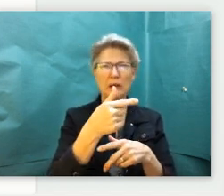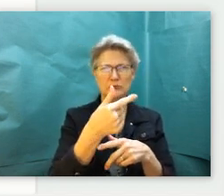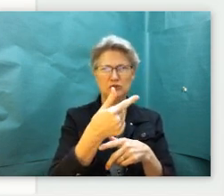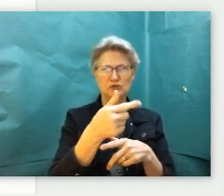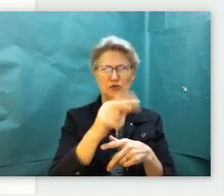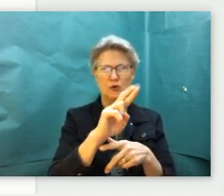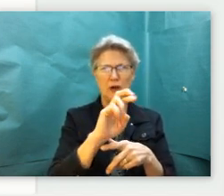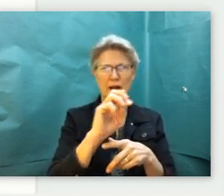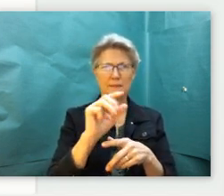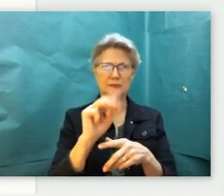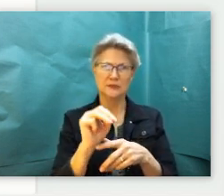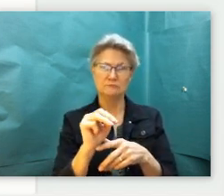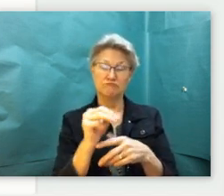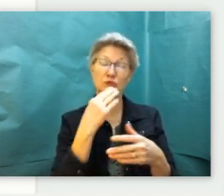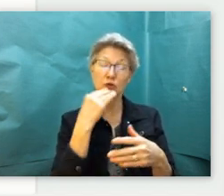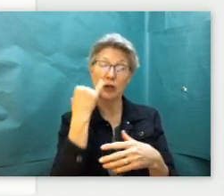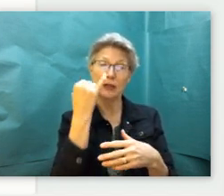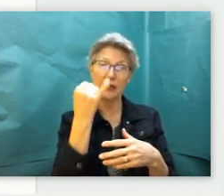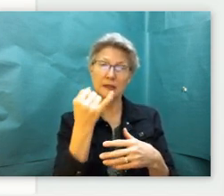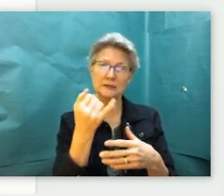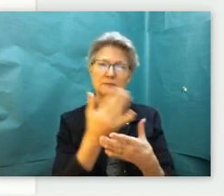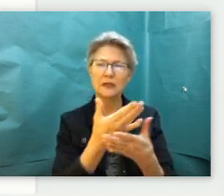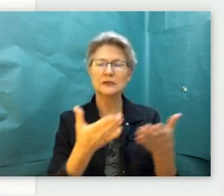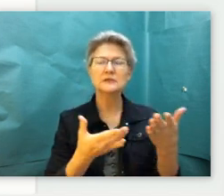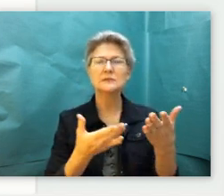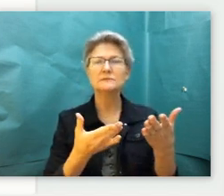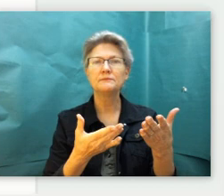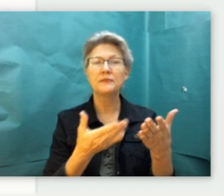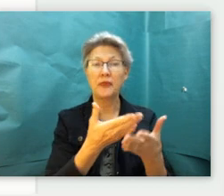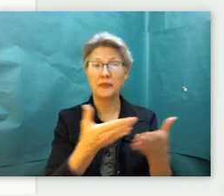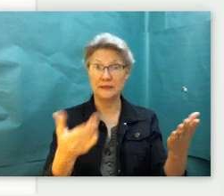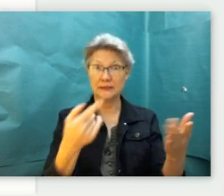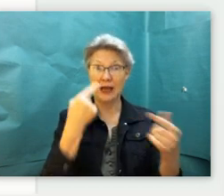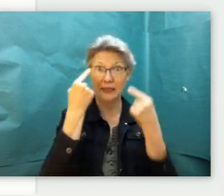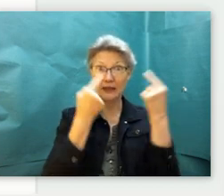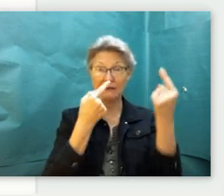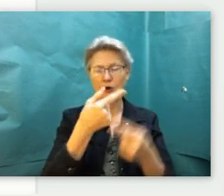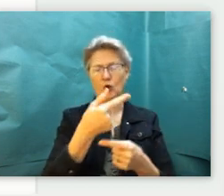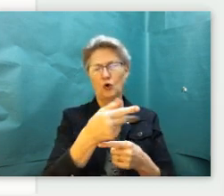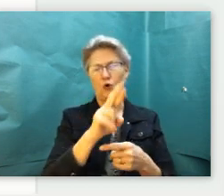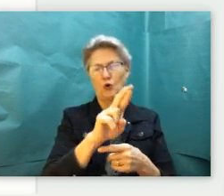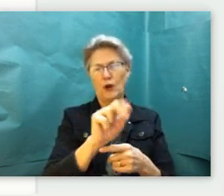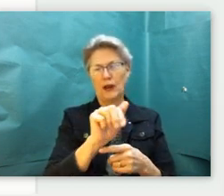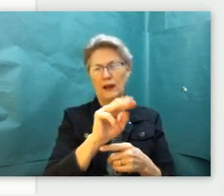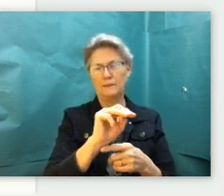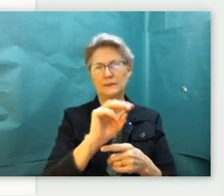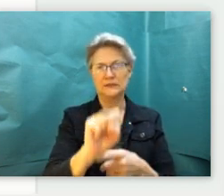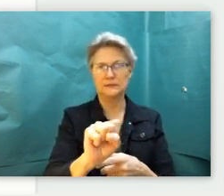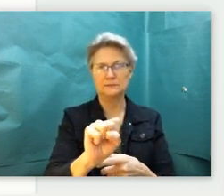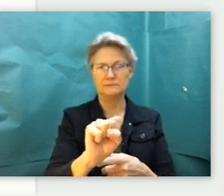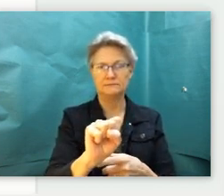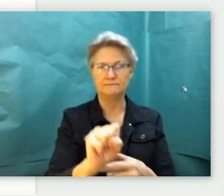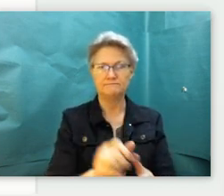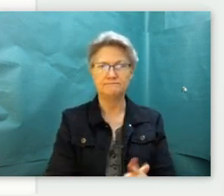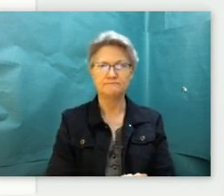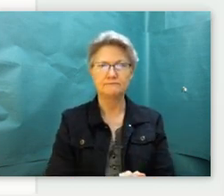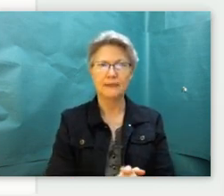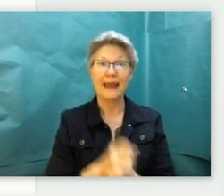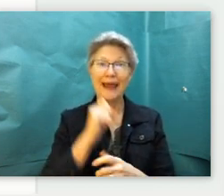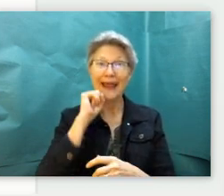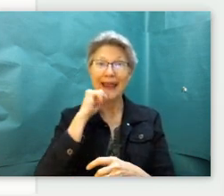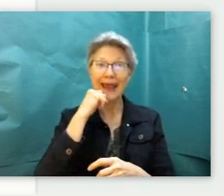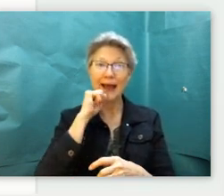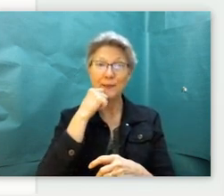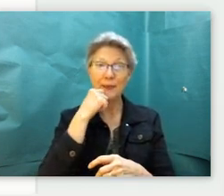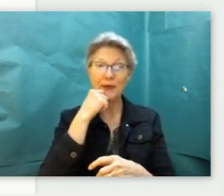Okay, those are some great ideas. Here are some of the objects I think of when I think of grams. An apple,